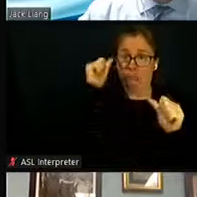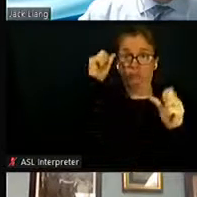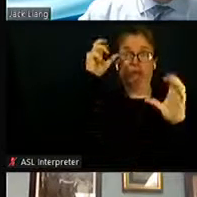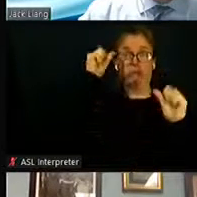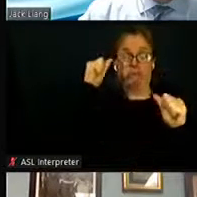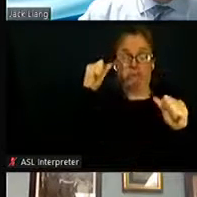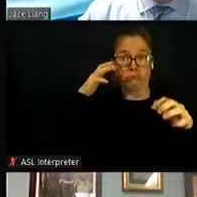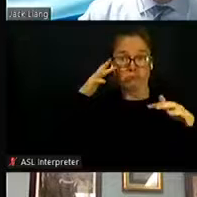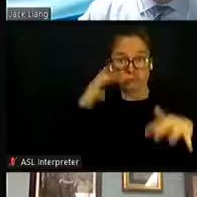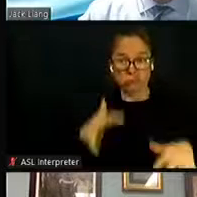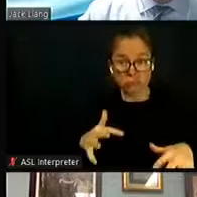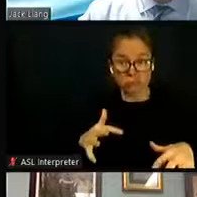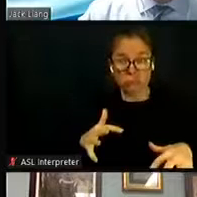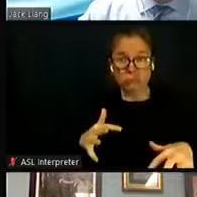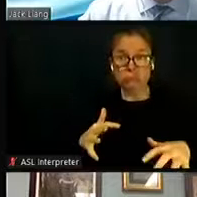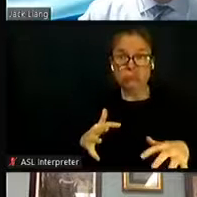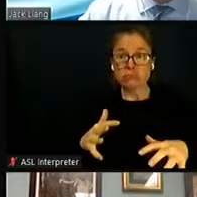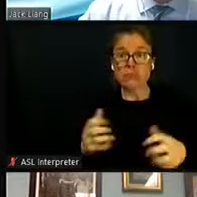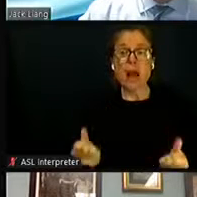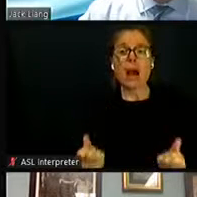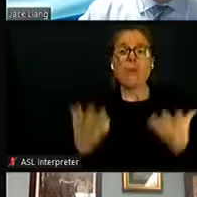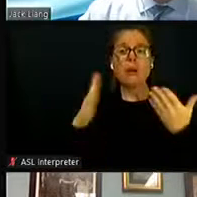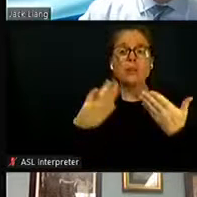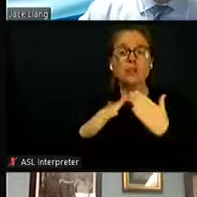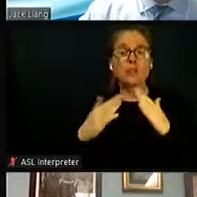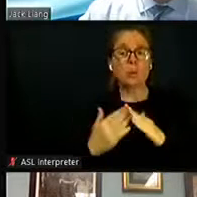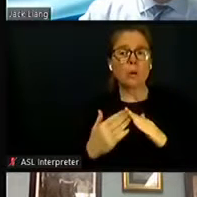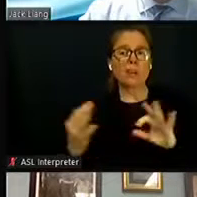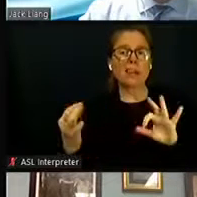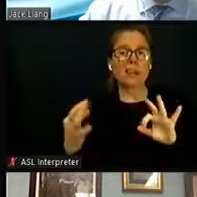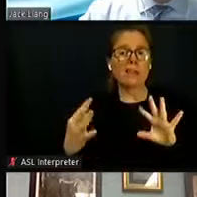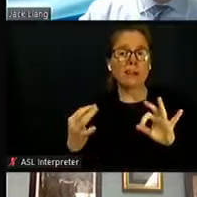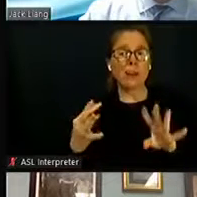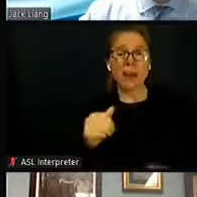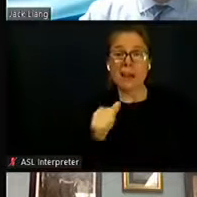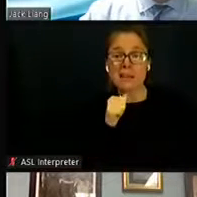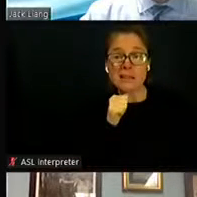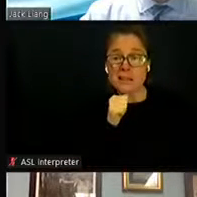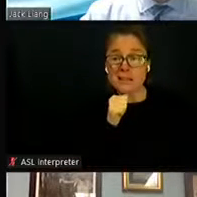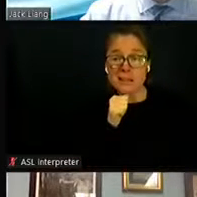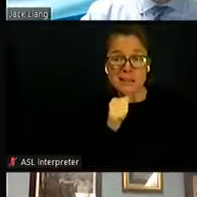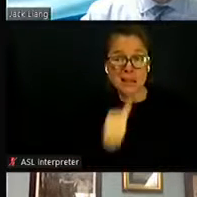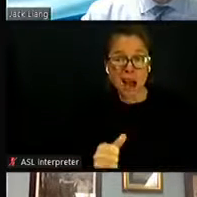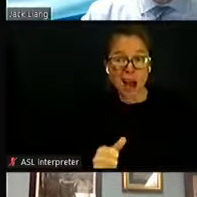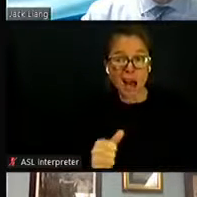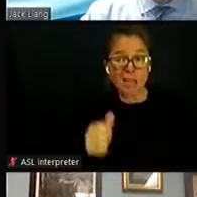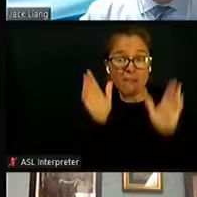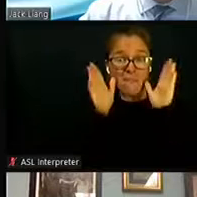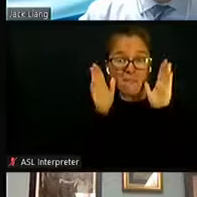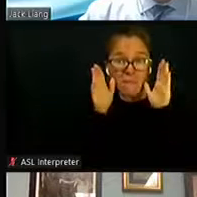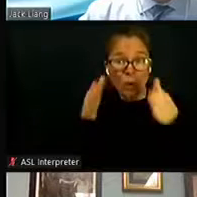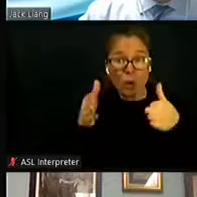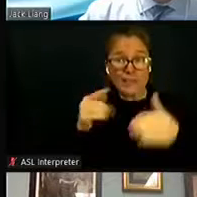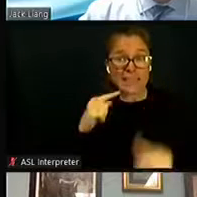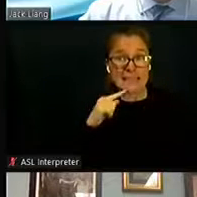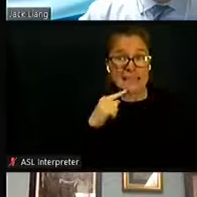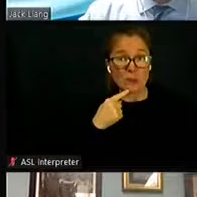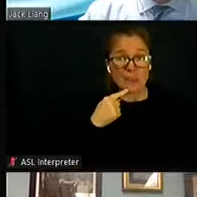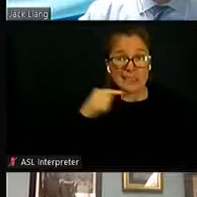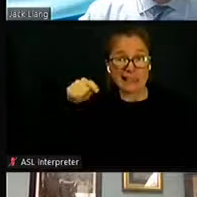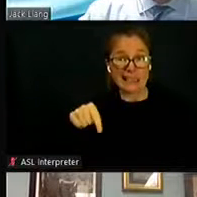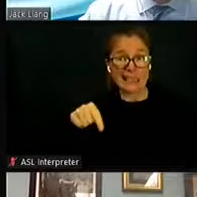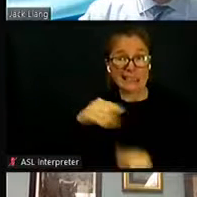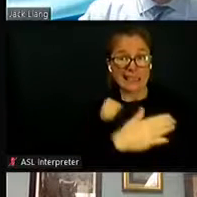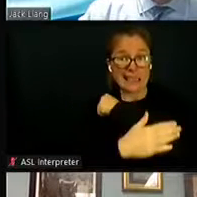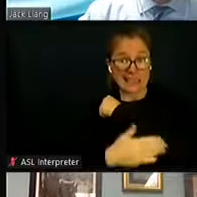much community input has already not been taken very seriously by this county. Specifically